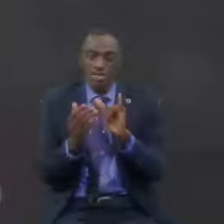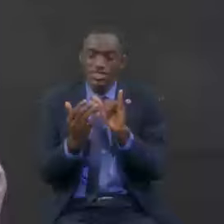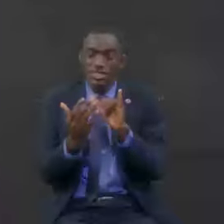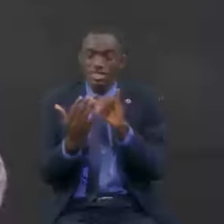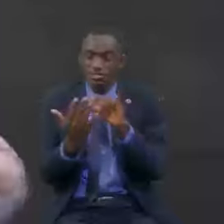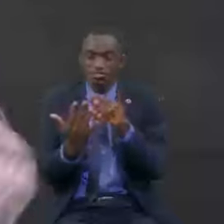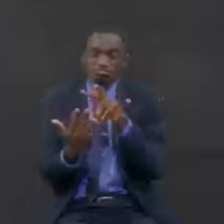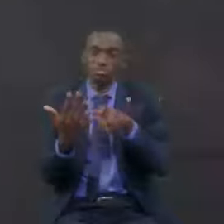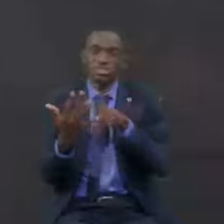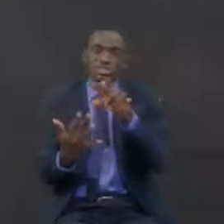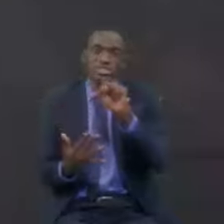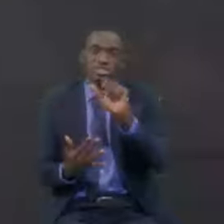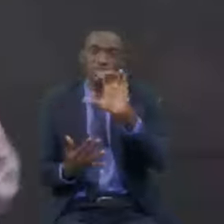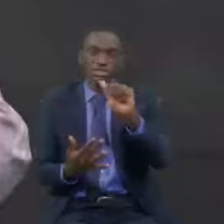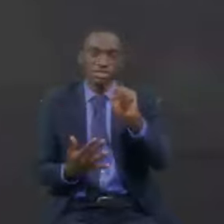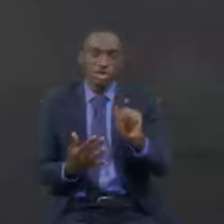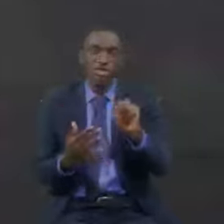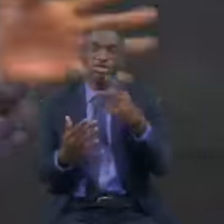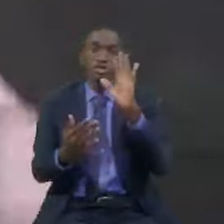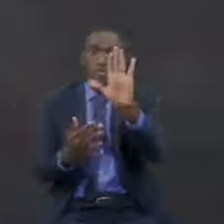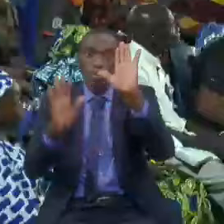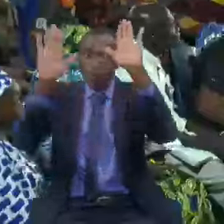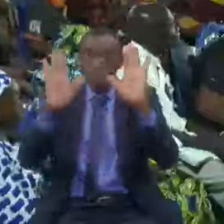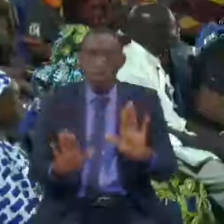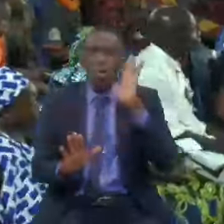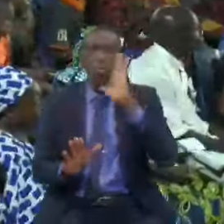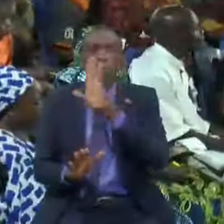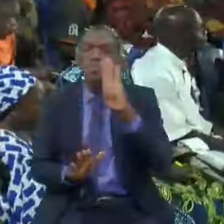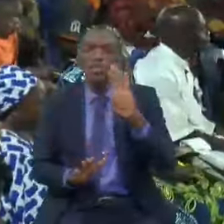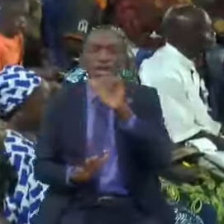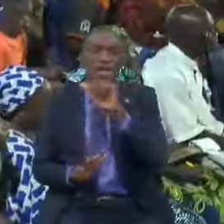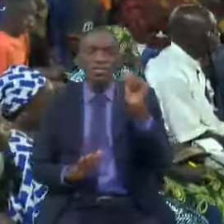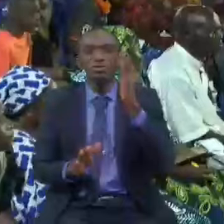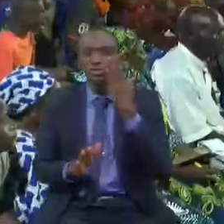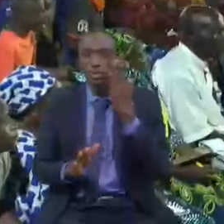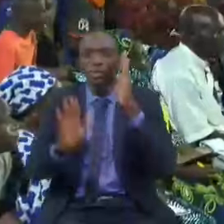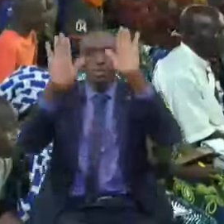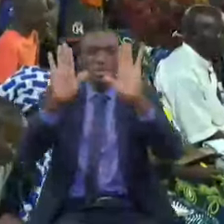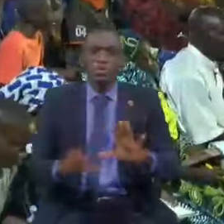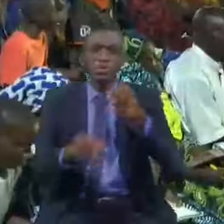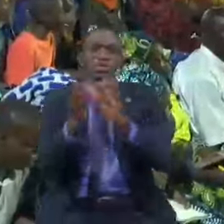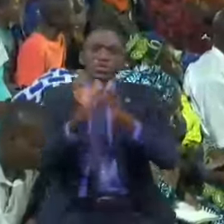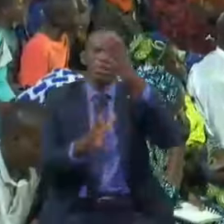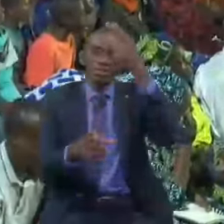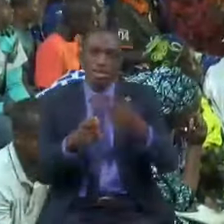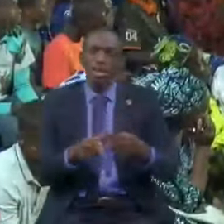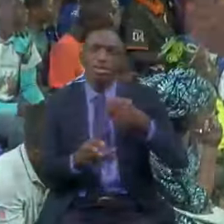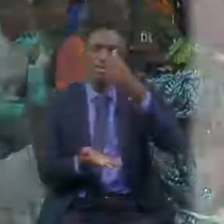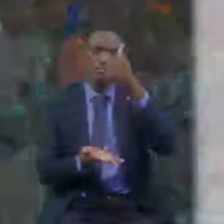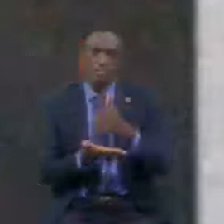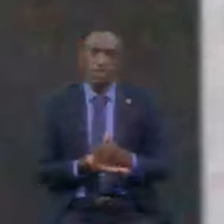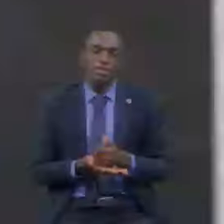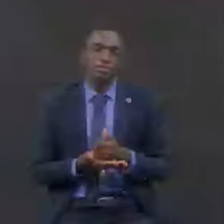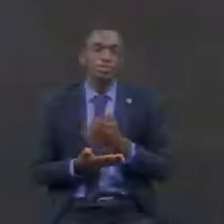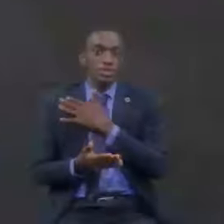notable, verifiable miracle in Jesus' name. And the people said, look